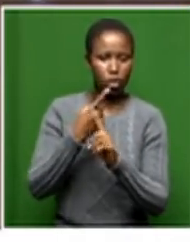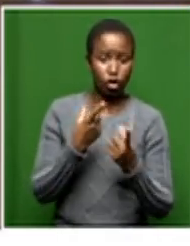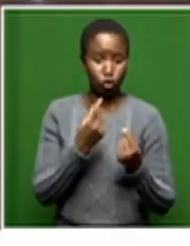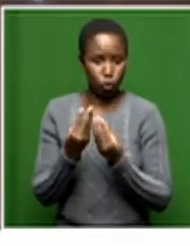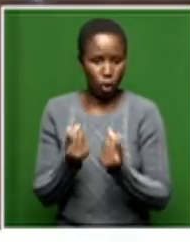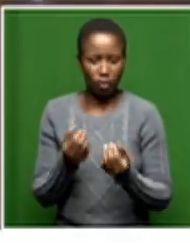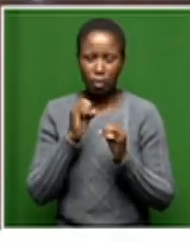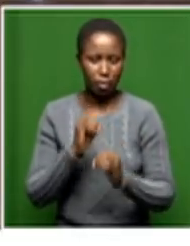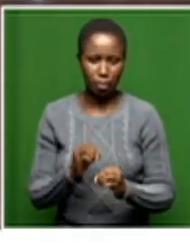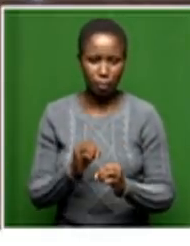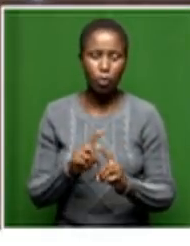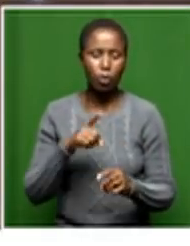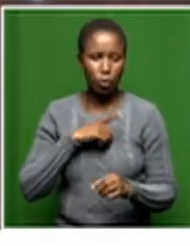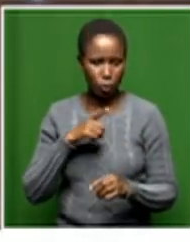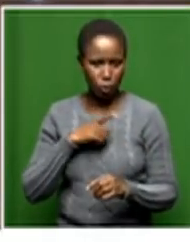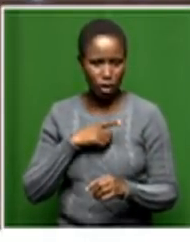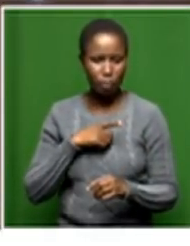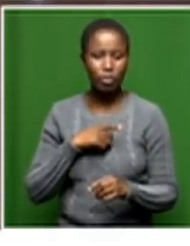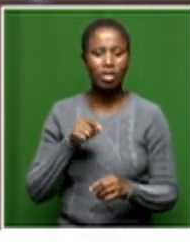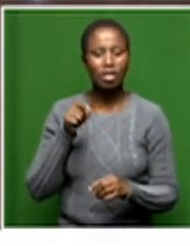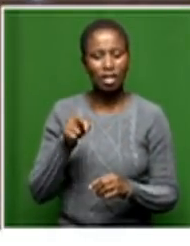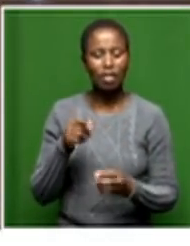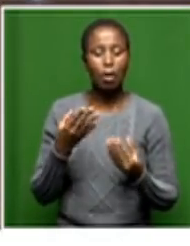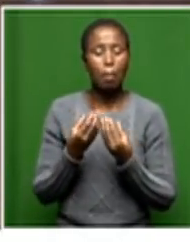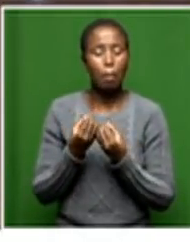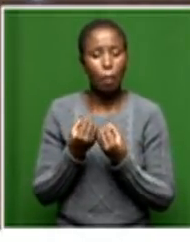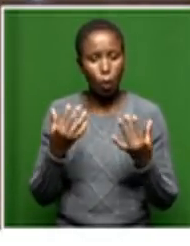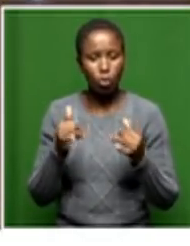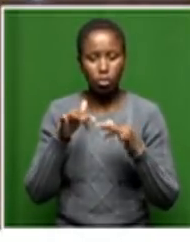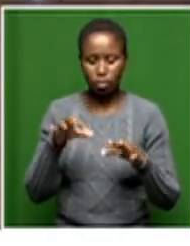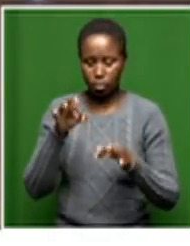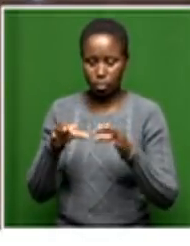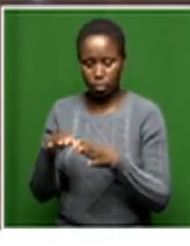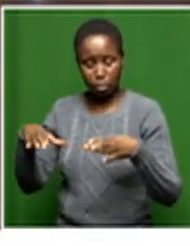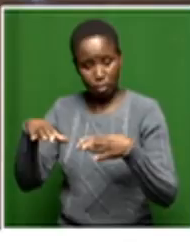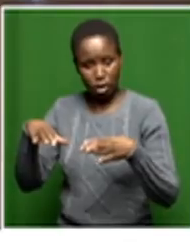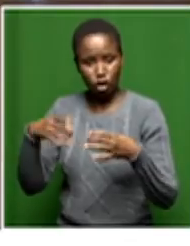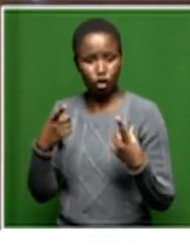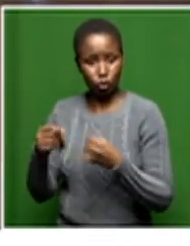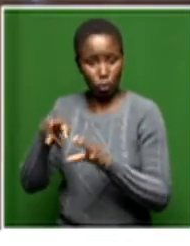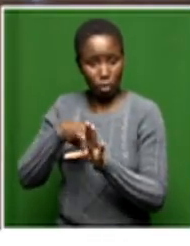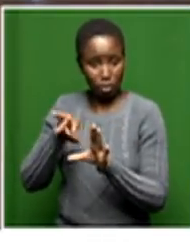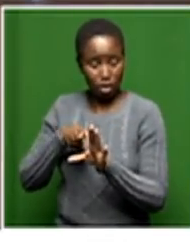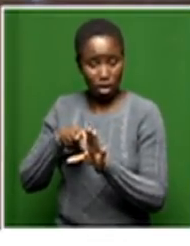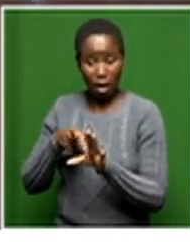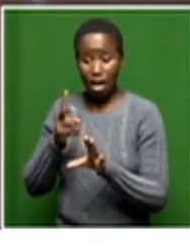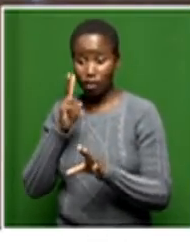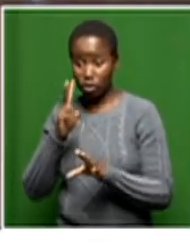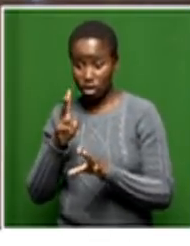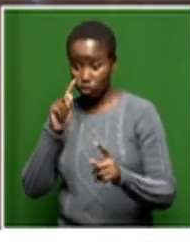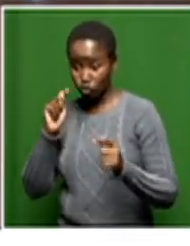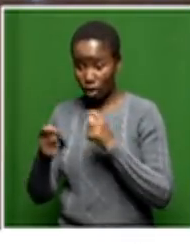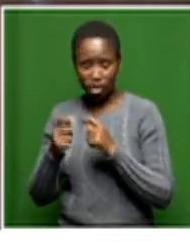Because political orientation of majority party has not changed. So you are not going to see any dramatic